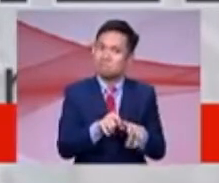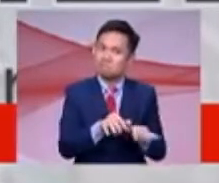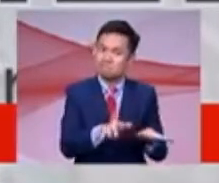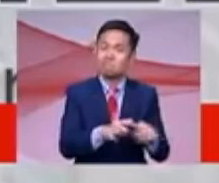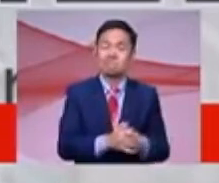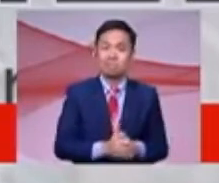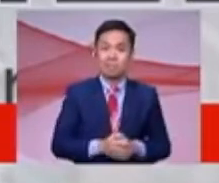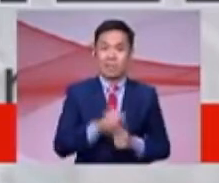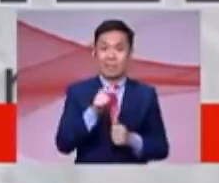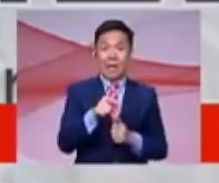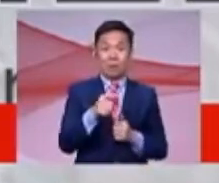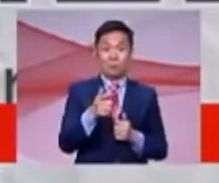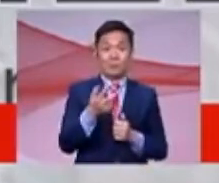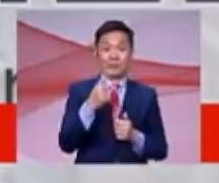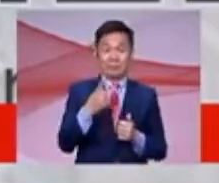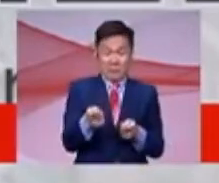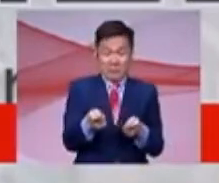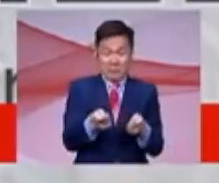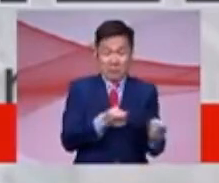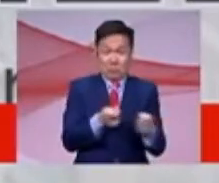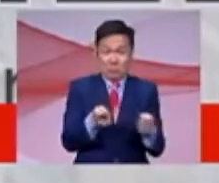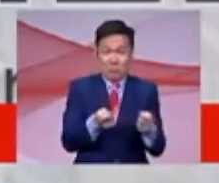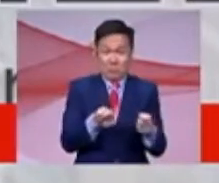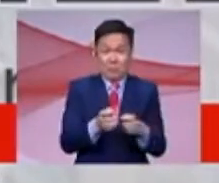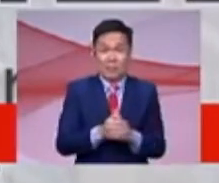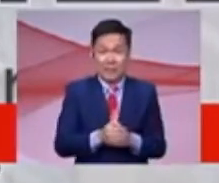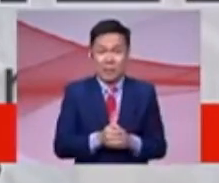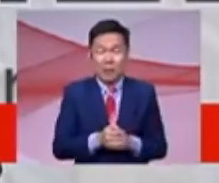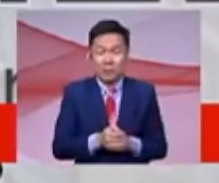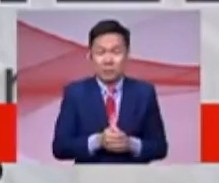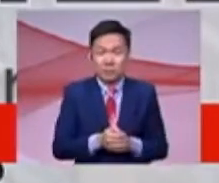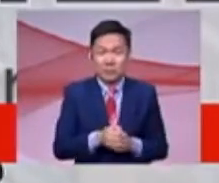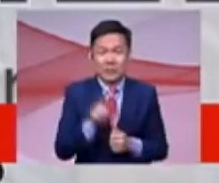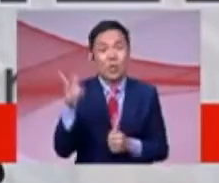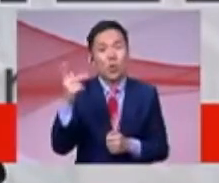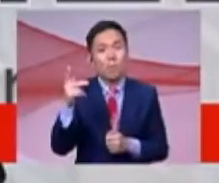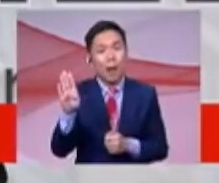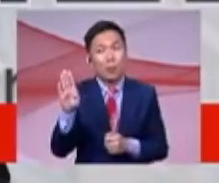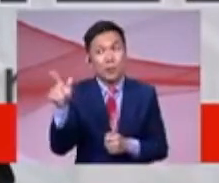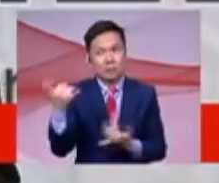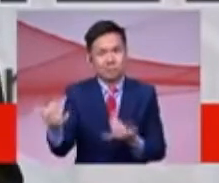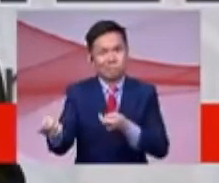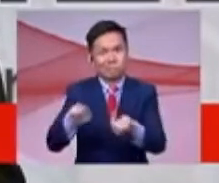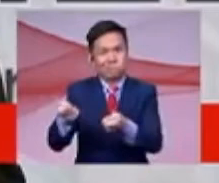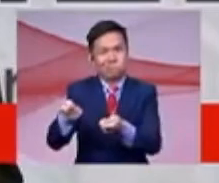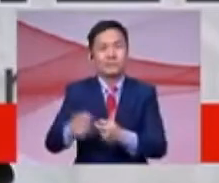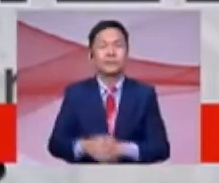what the activities now we are doing to curb the infection in Kota Bharu.